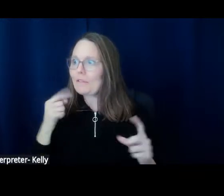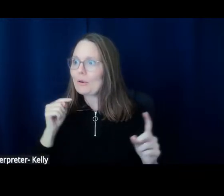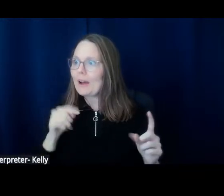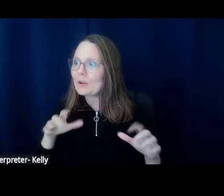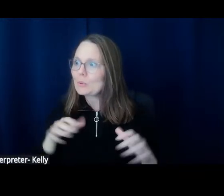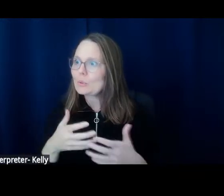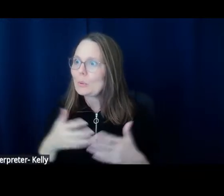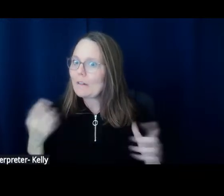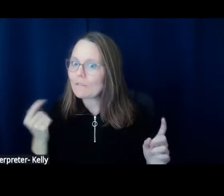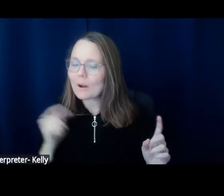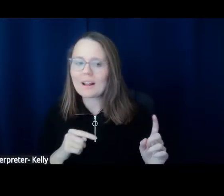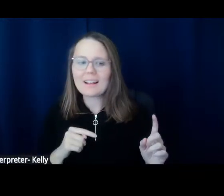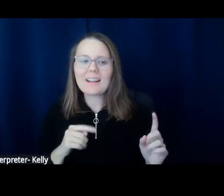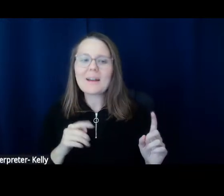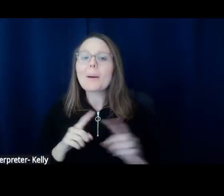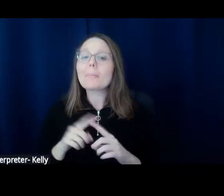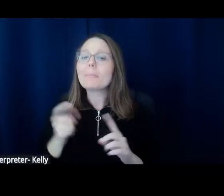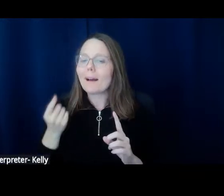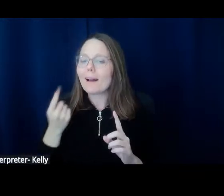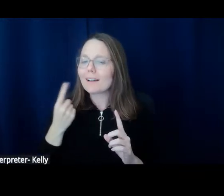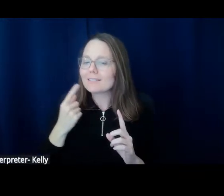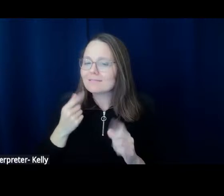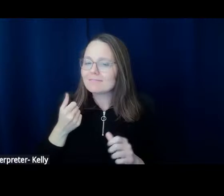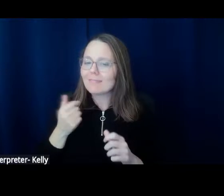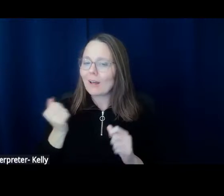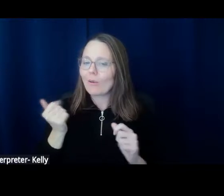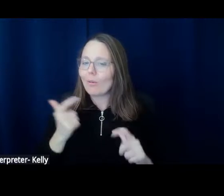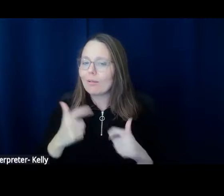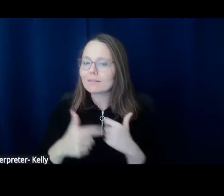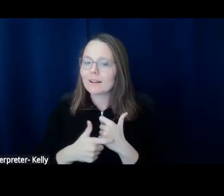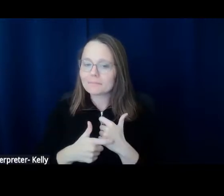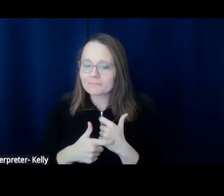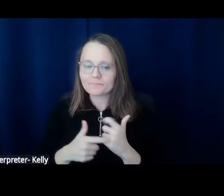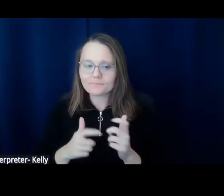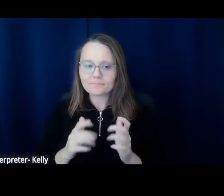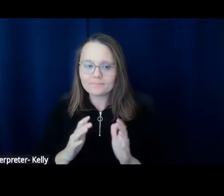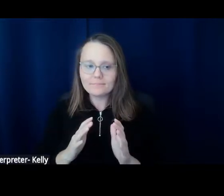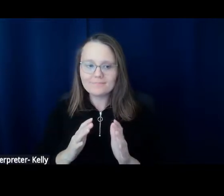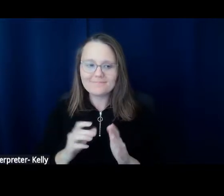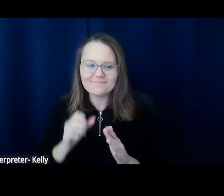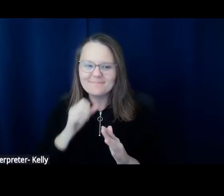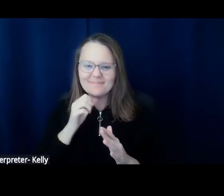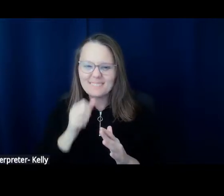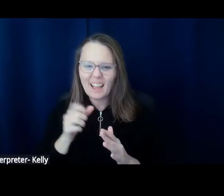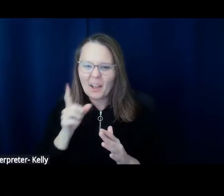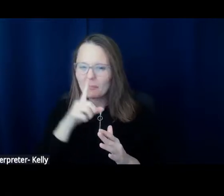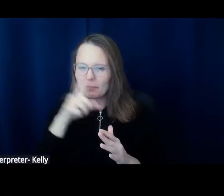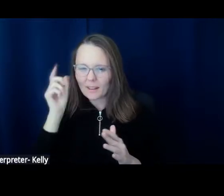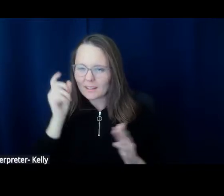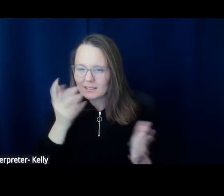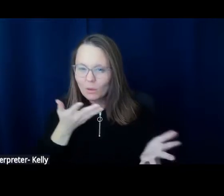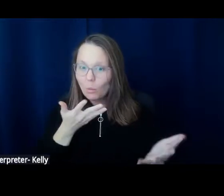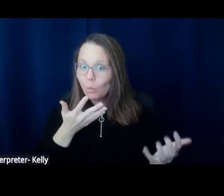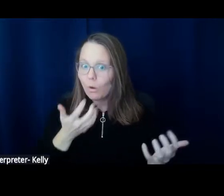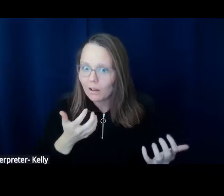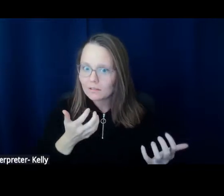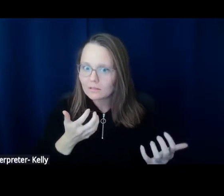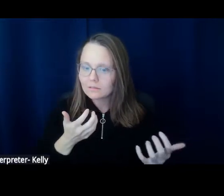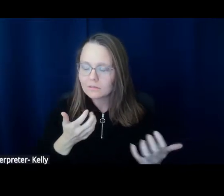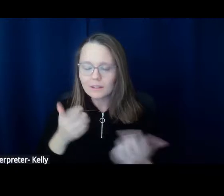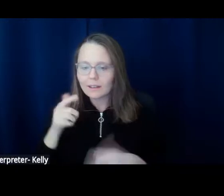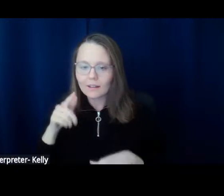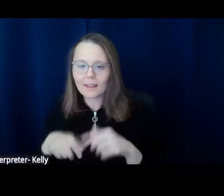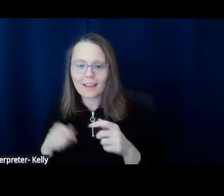But you have to remember at all times that it is not because he wants to. He cannot control